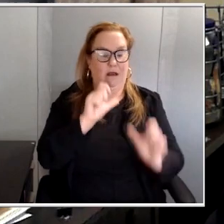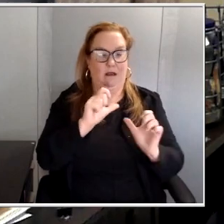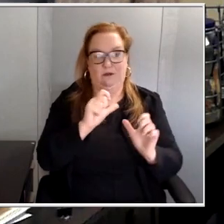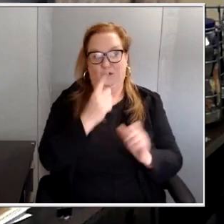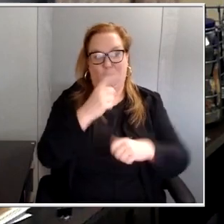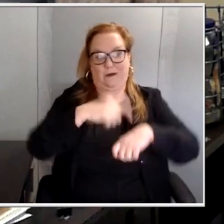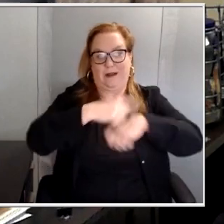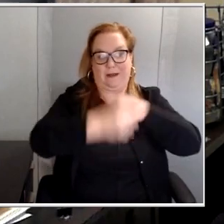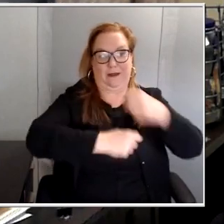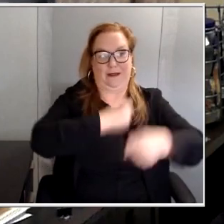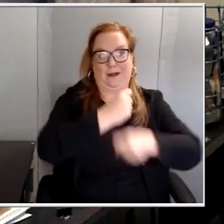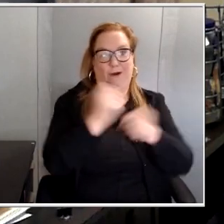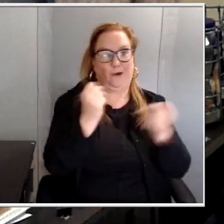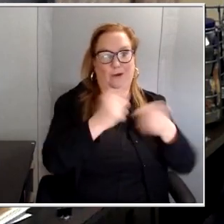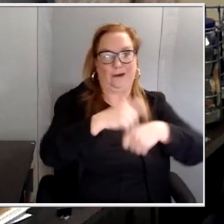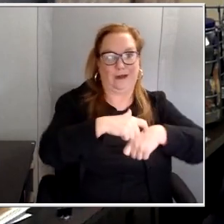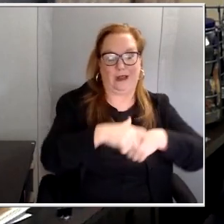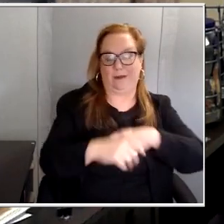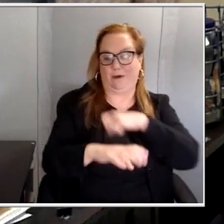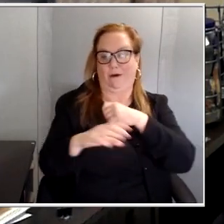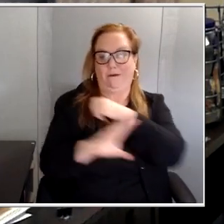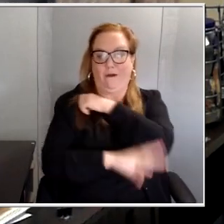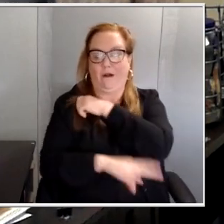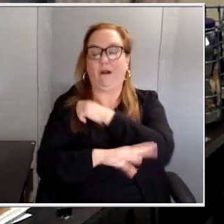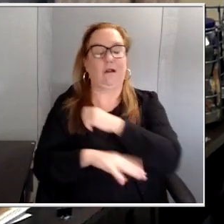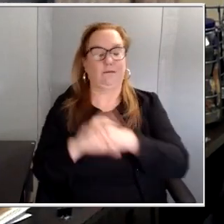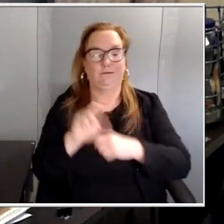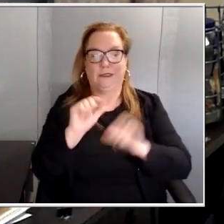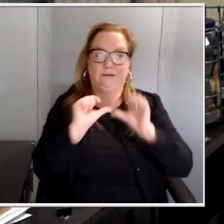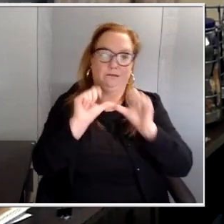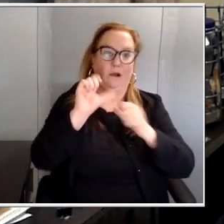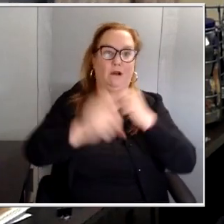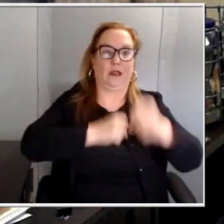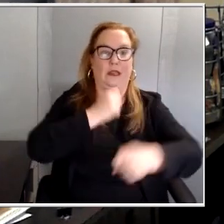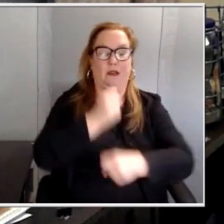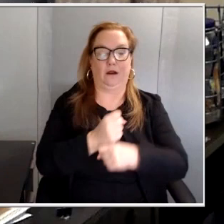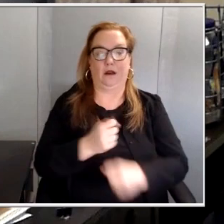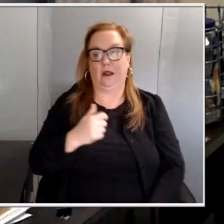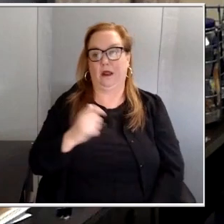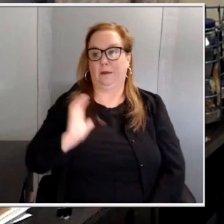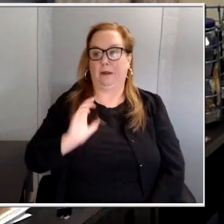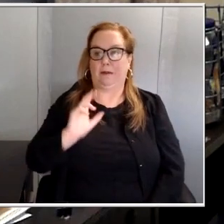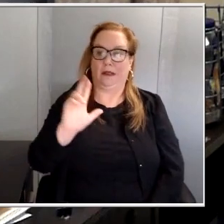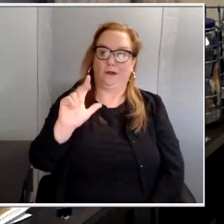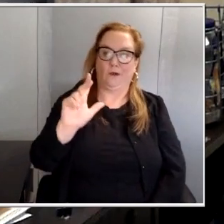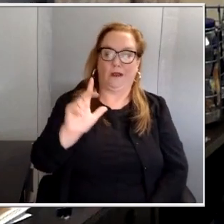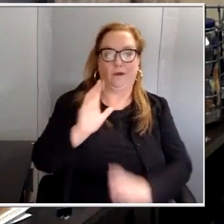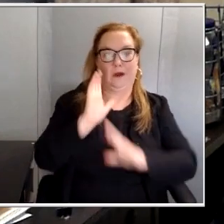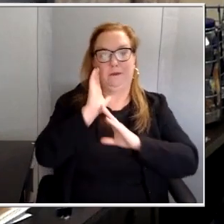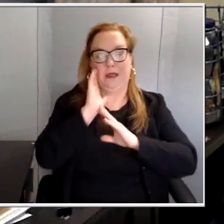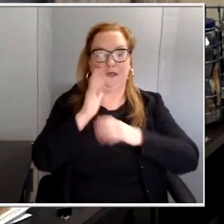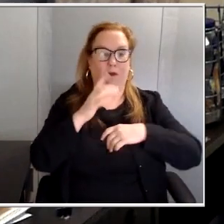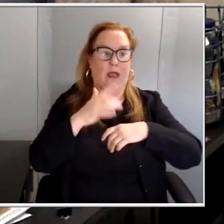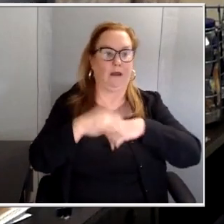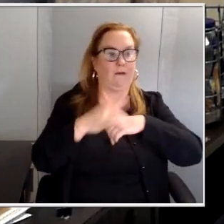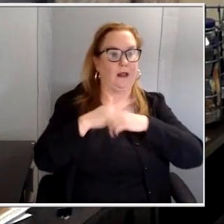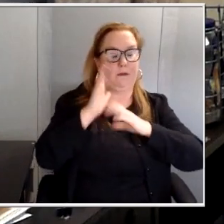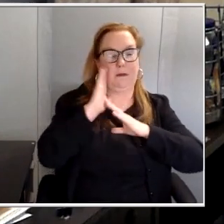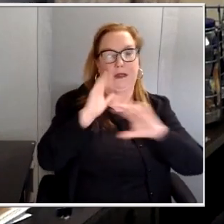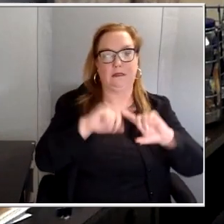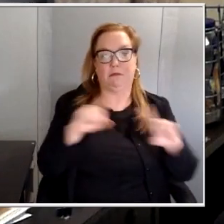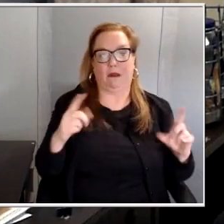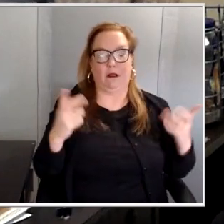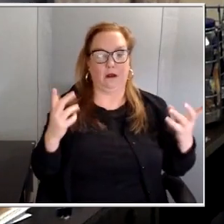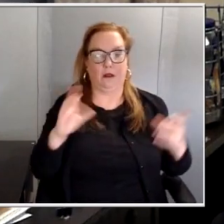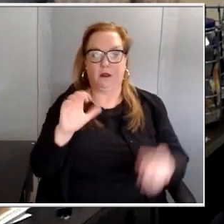so, if we're taking 23 extra beds, everybody always thought we were always over-bedded. We all had extra capacity, but I think